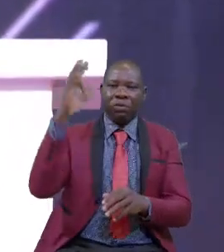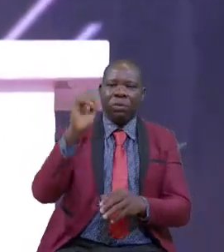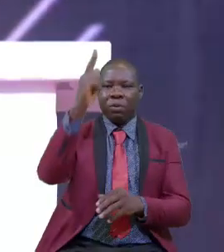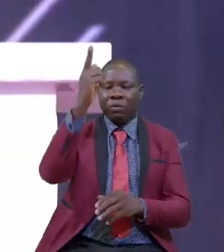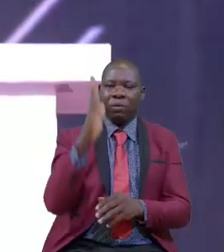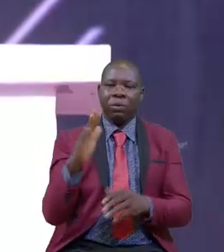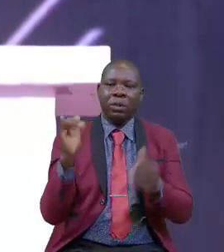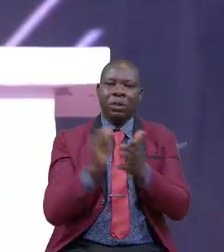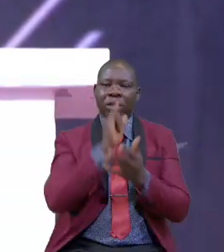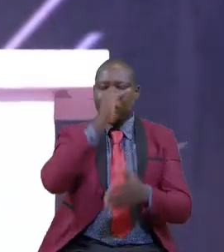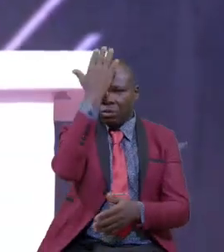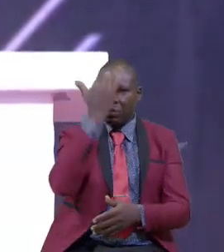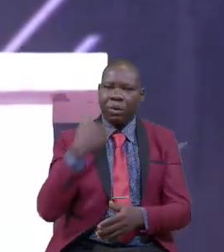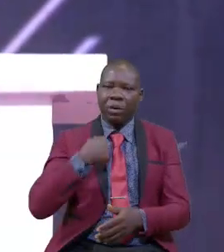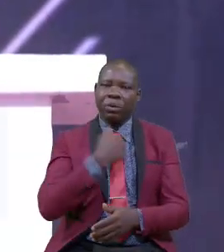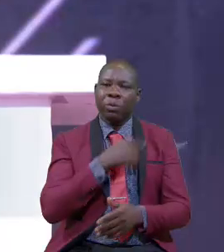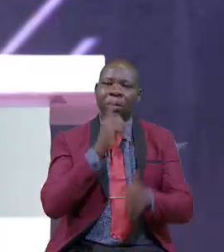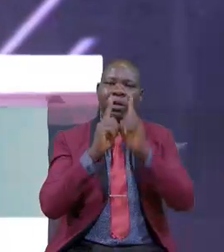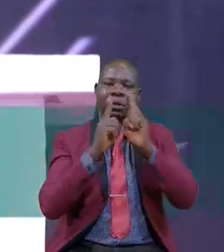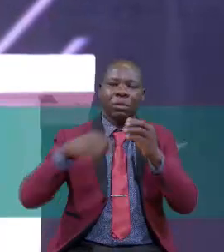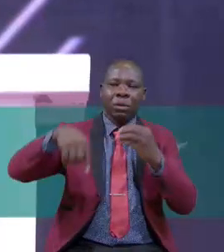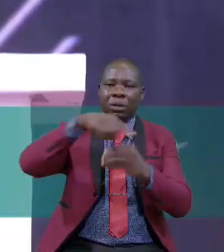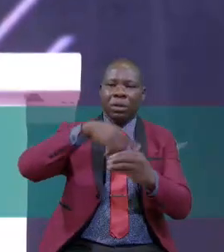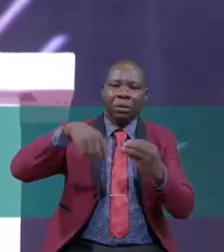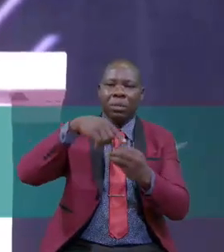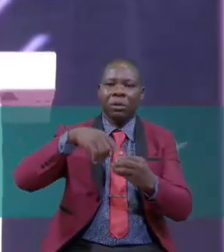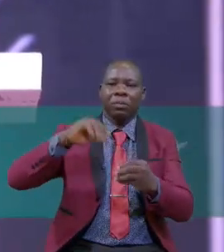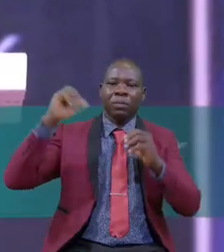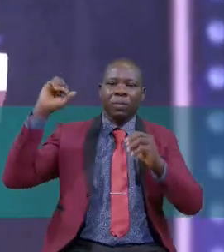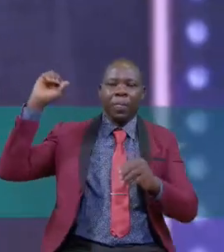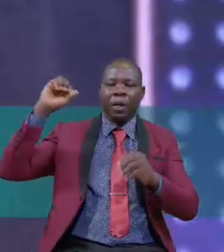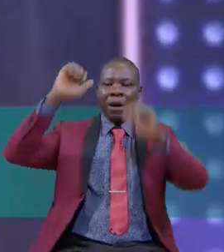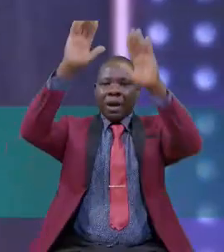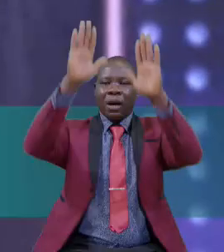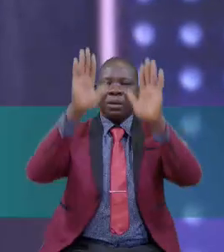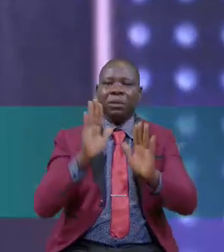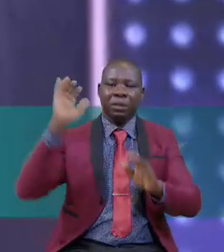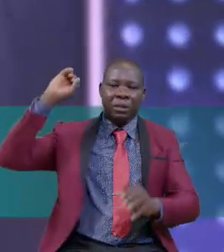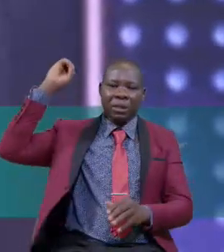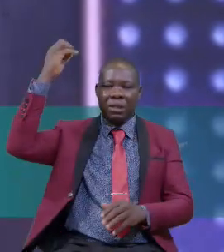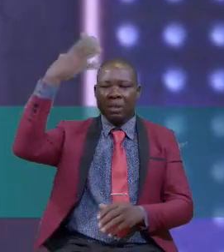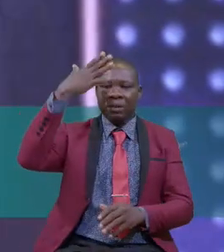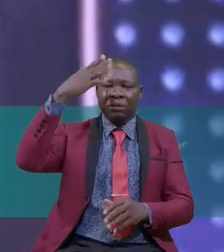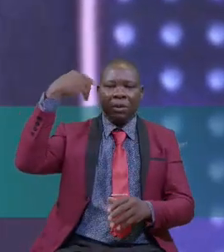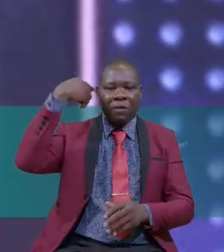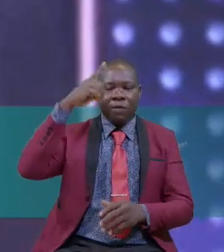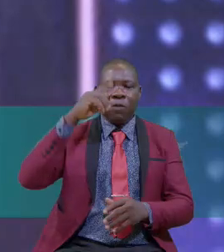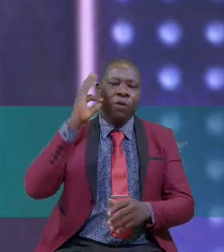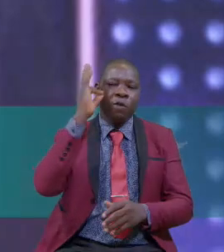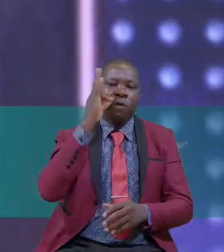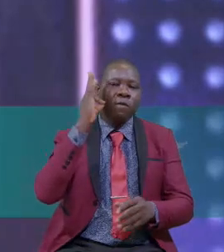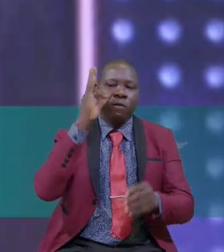for fruitfulness in life and ministry. Amazing grace